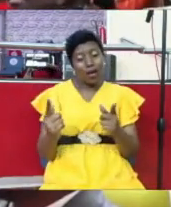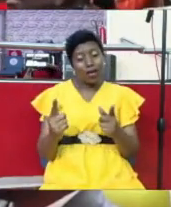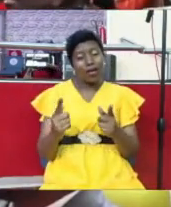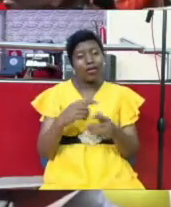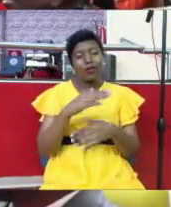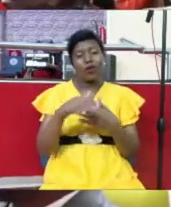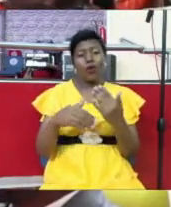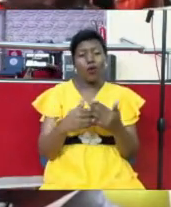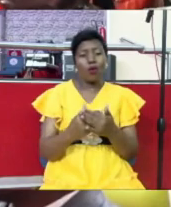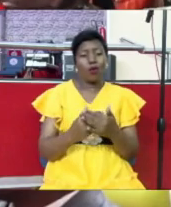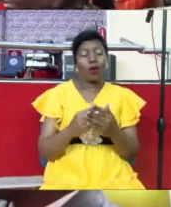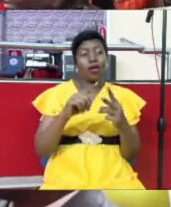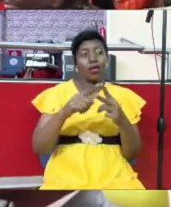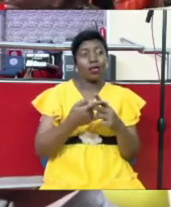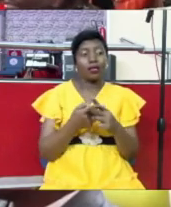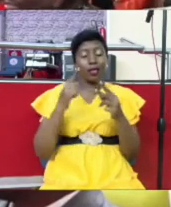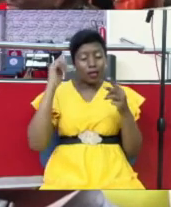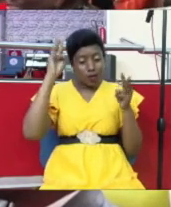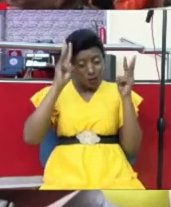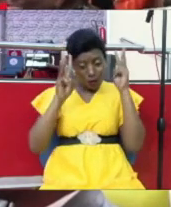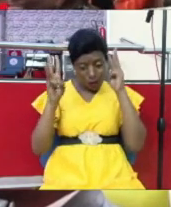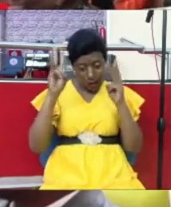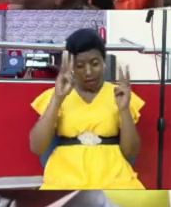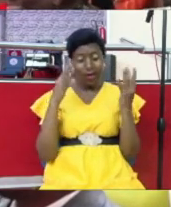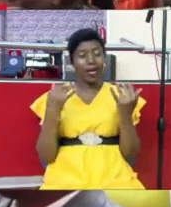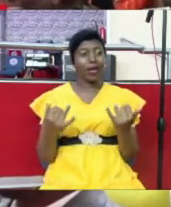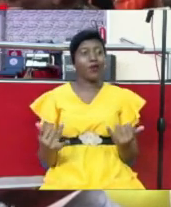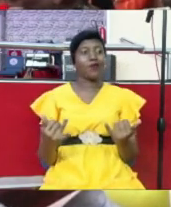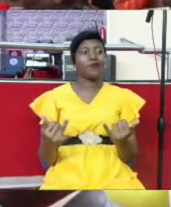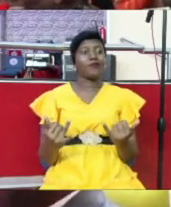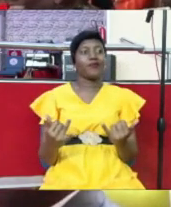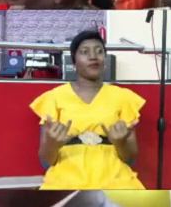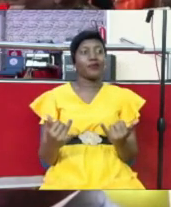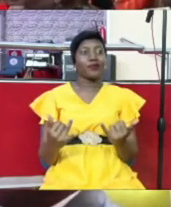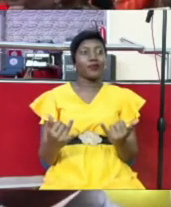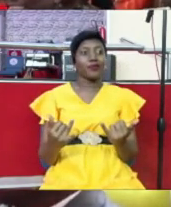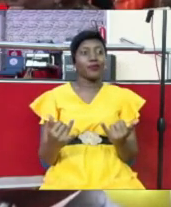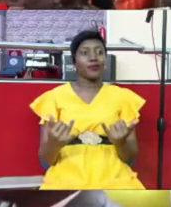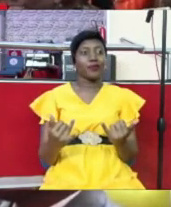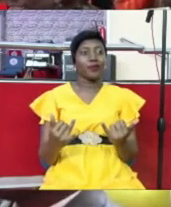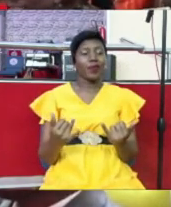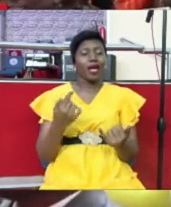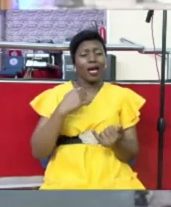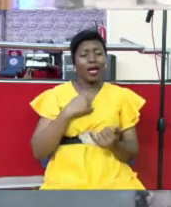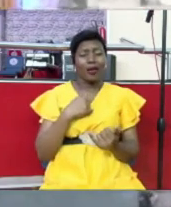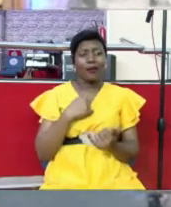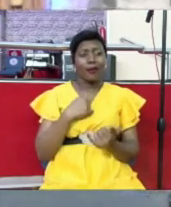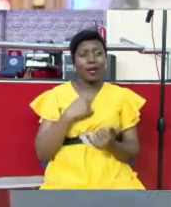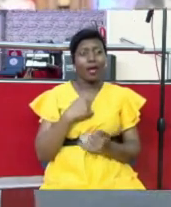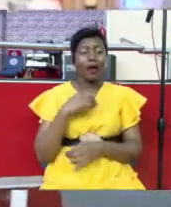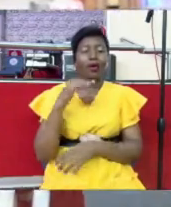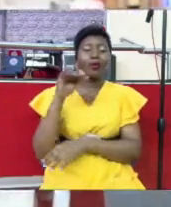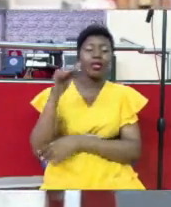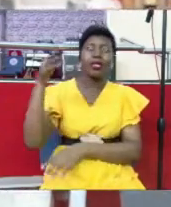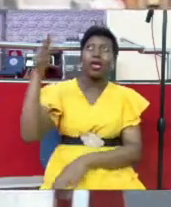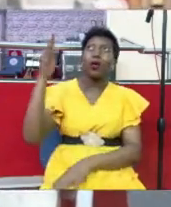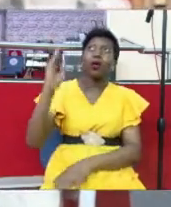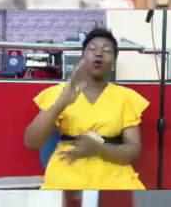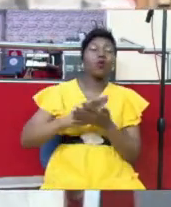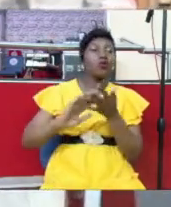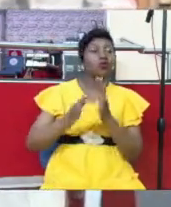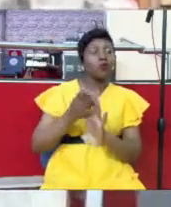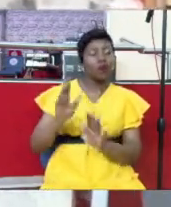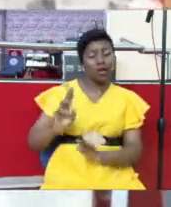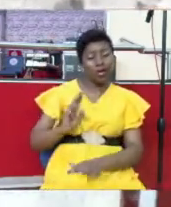being worried now. Aha, kila mtu aanze sasa kuogopa na kushtuka. And I was like, Lord, forgive us for that